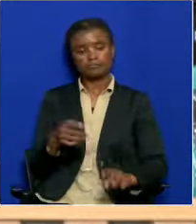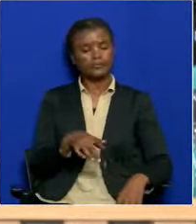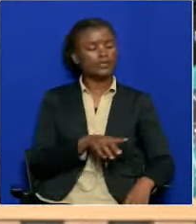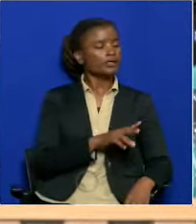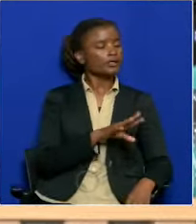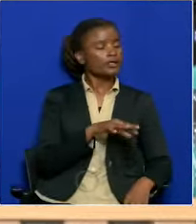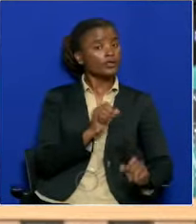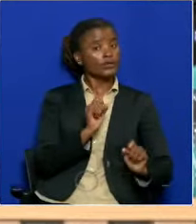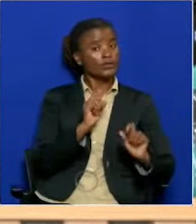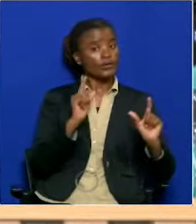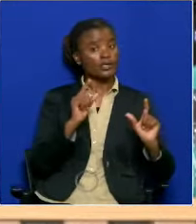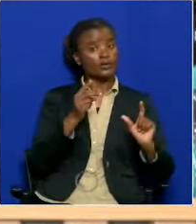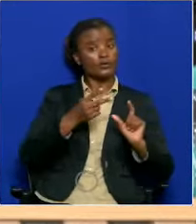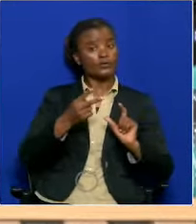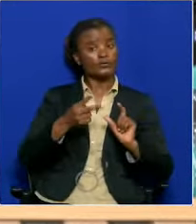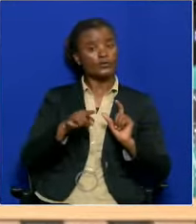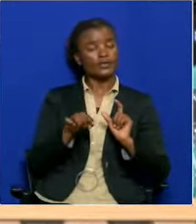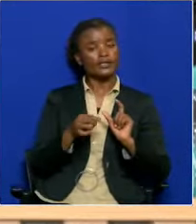very